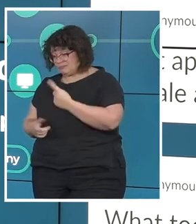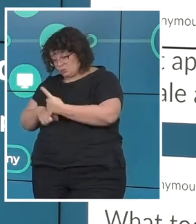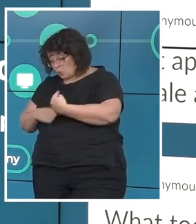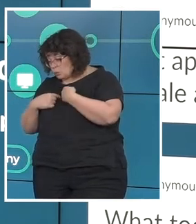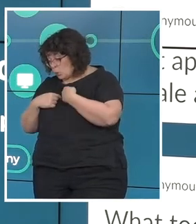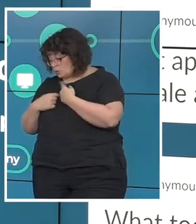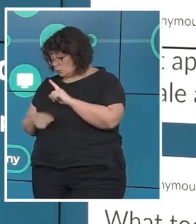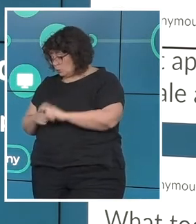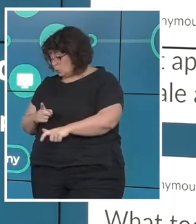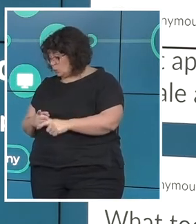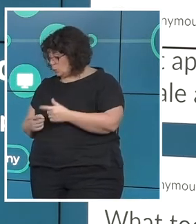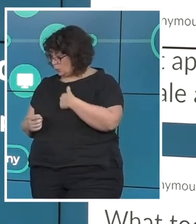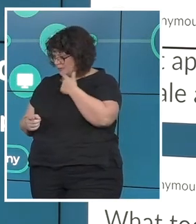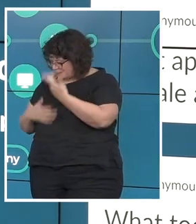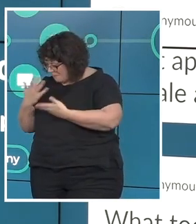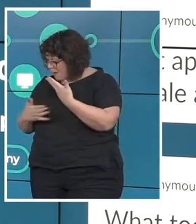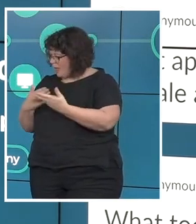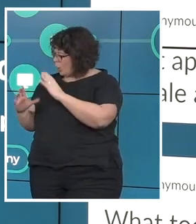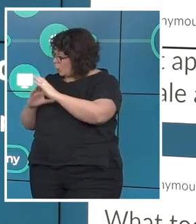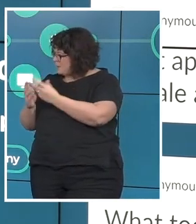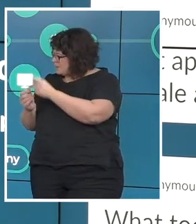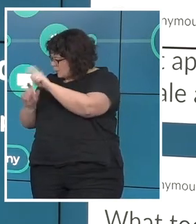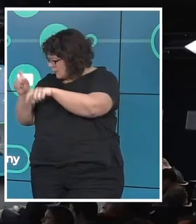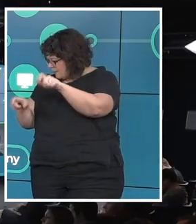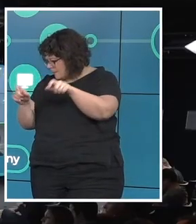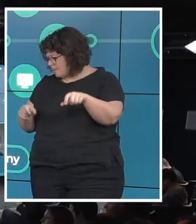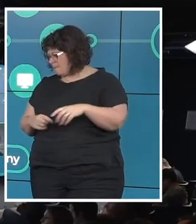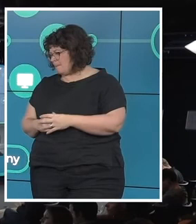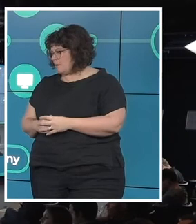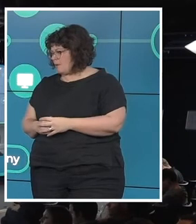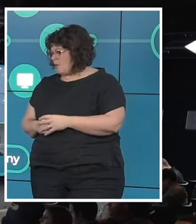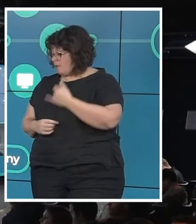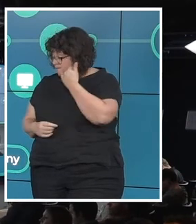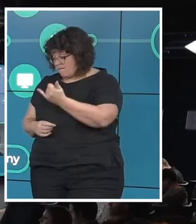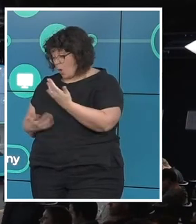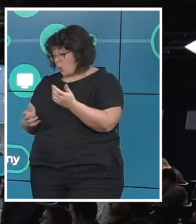they've lost track of something in there because we haven't done it properly. Sorry,